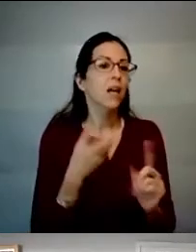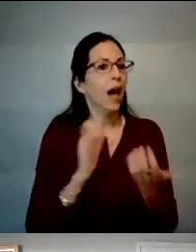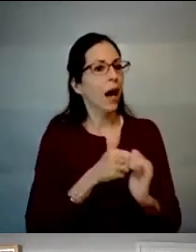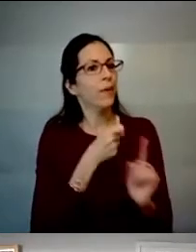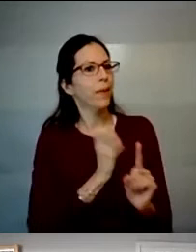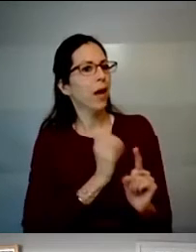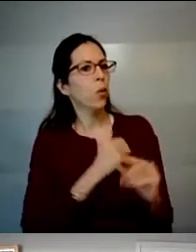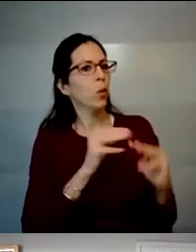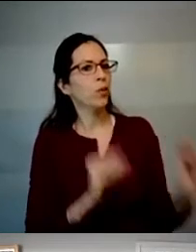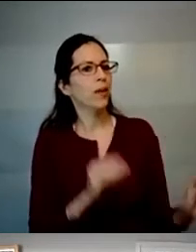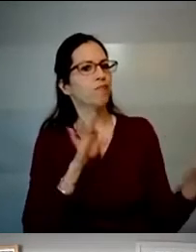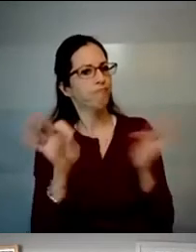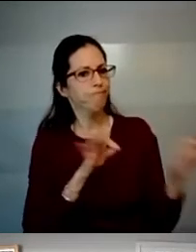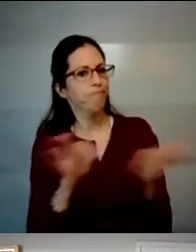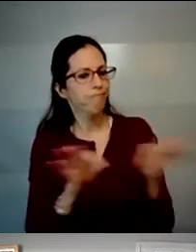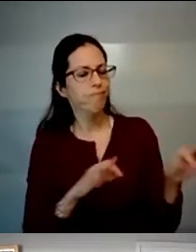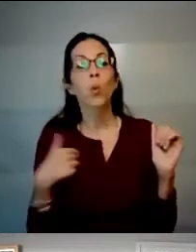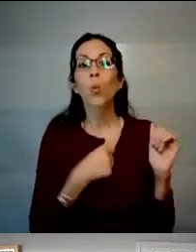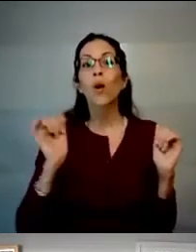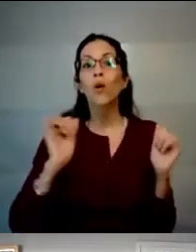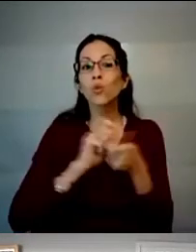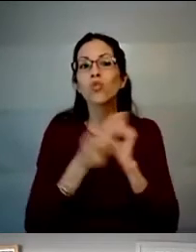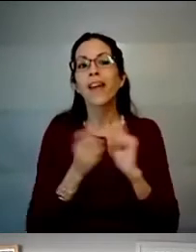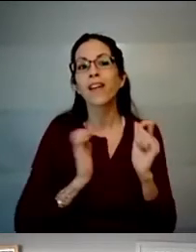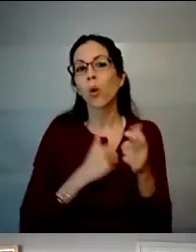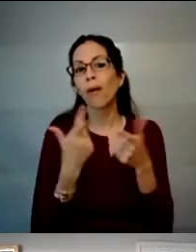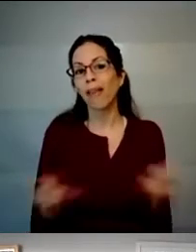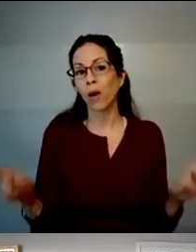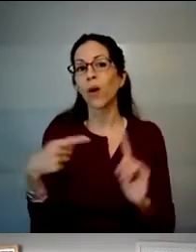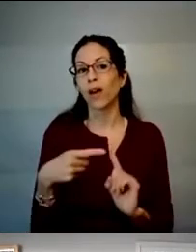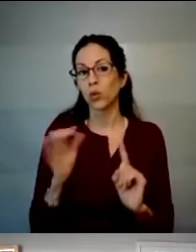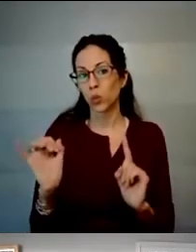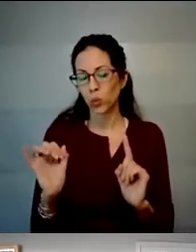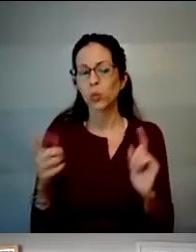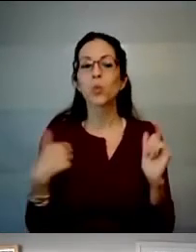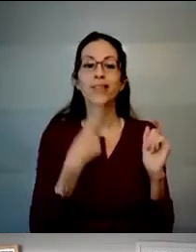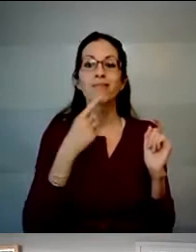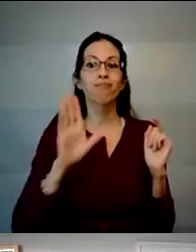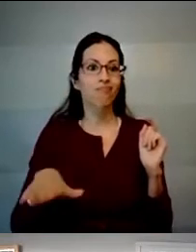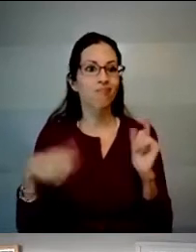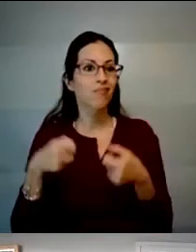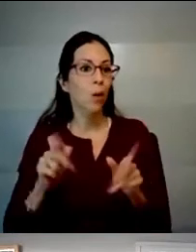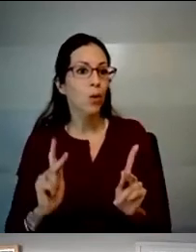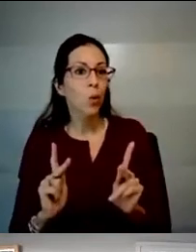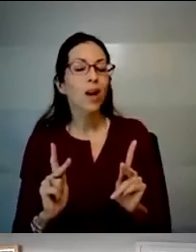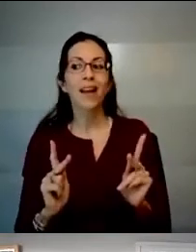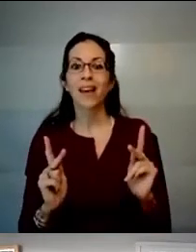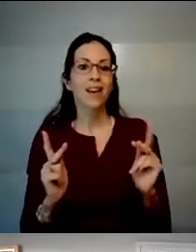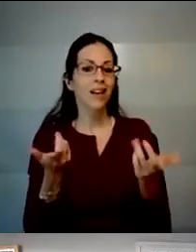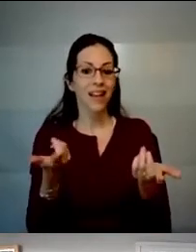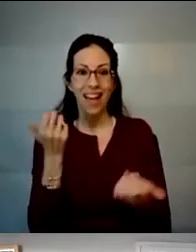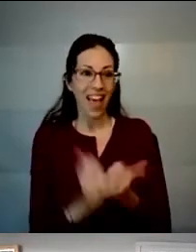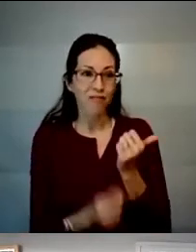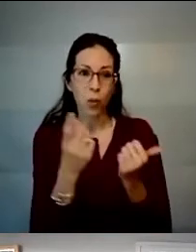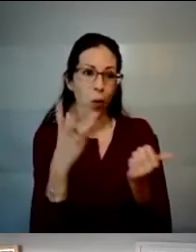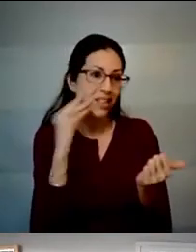And we also kind of shifted our language to, you know, this was an opportunity where everyone was being impacted. It wasn't just us